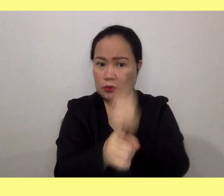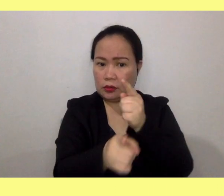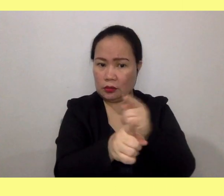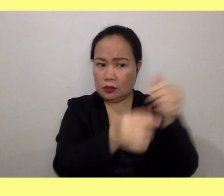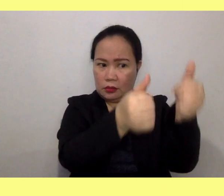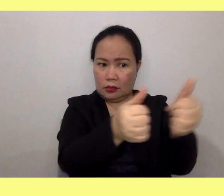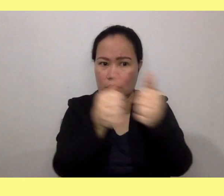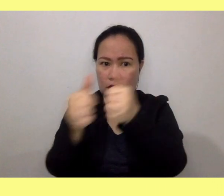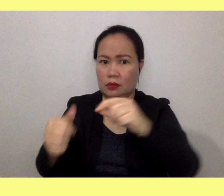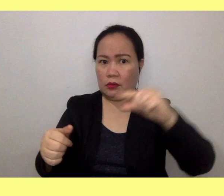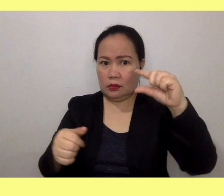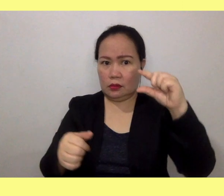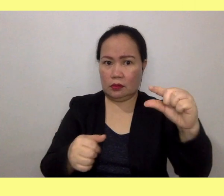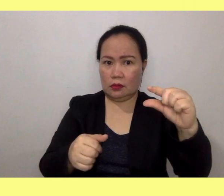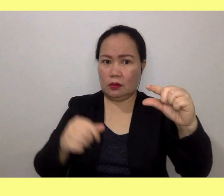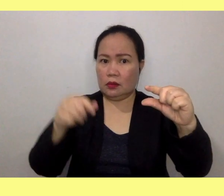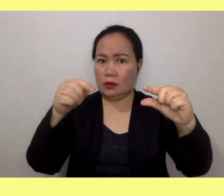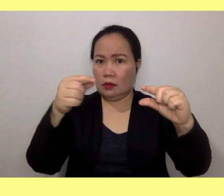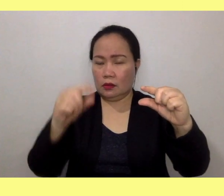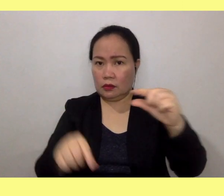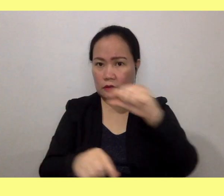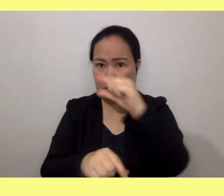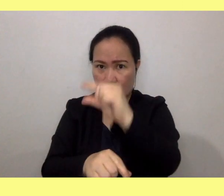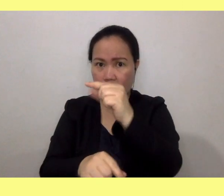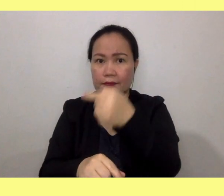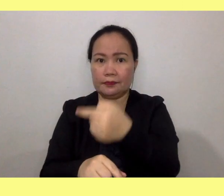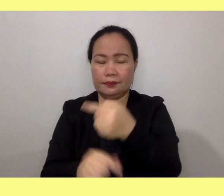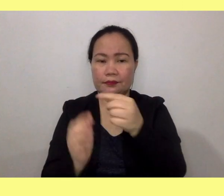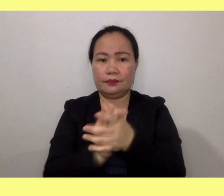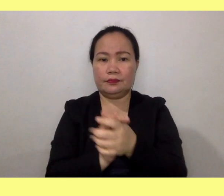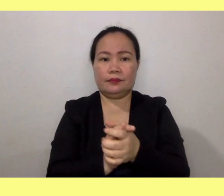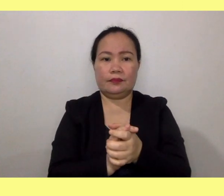po yung makukuha nating sagot dito, that will